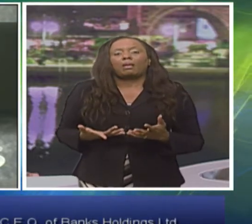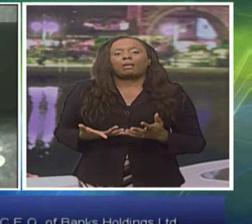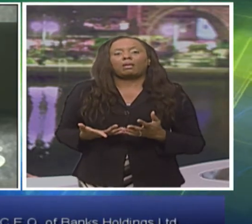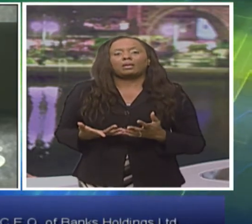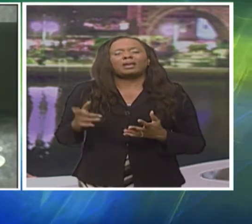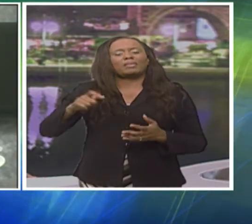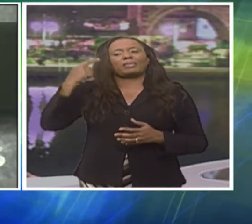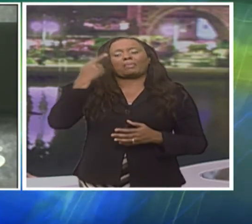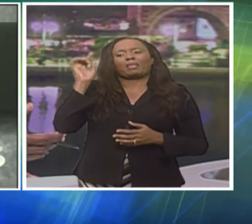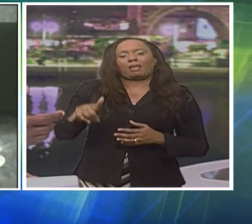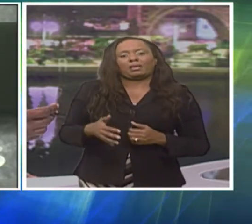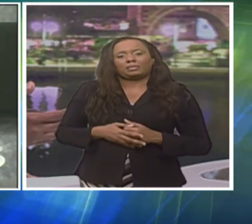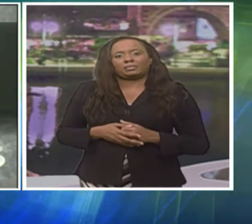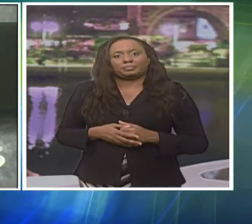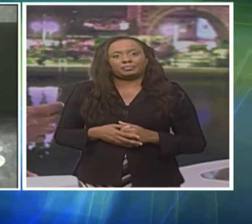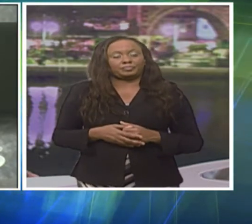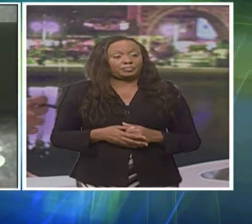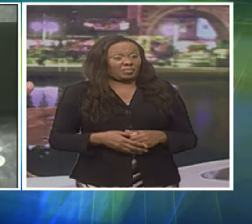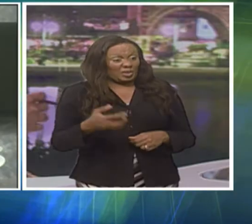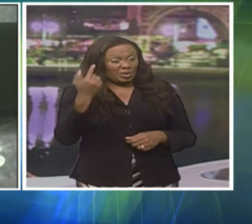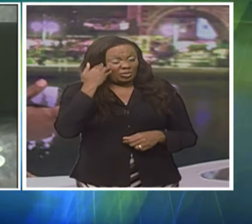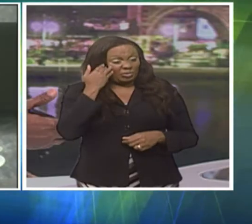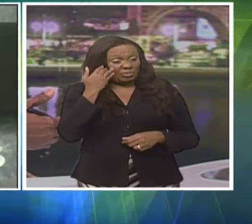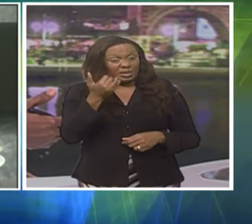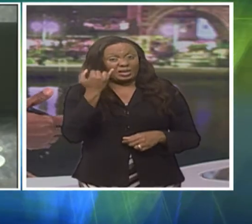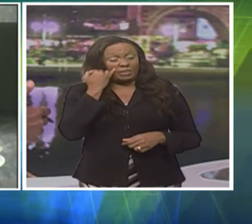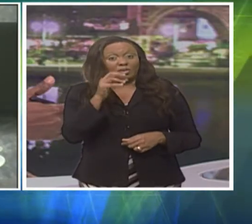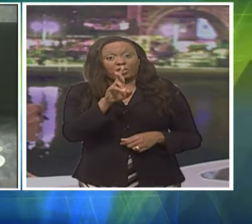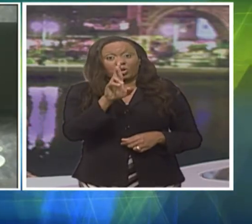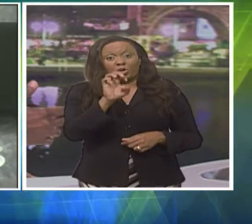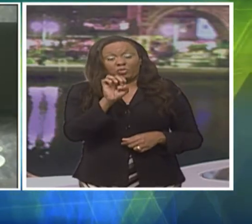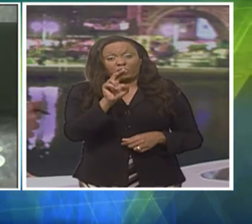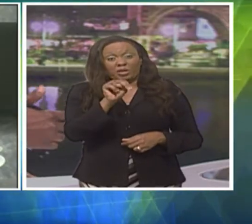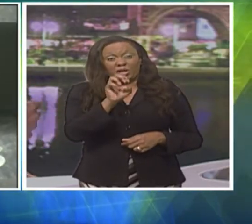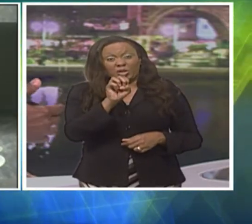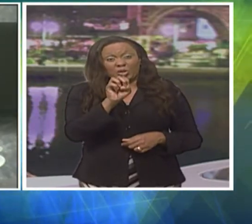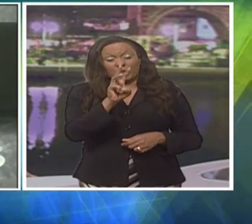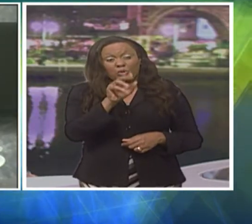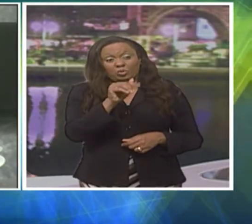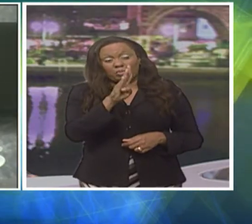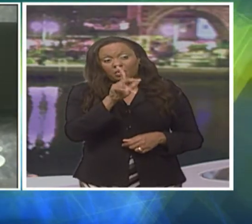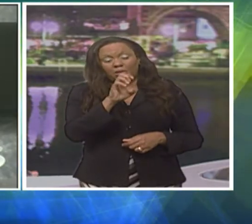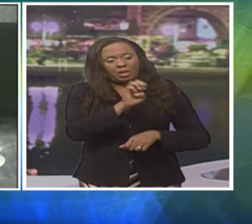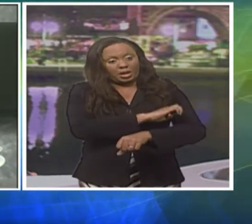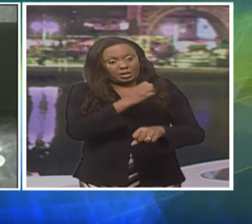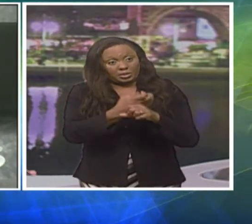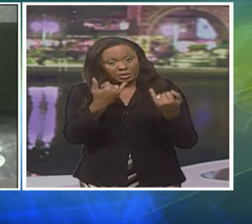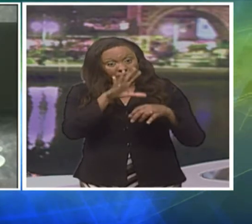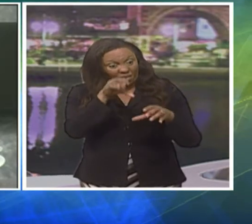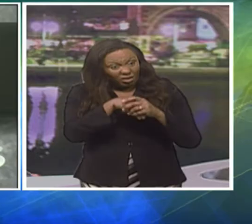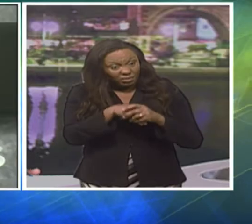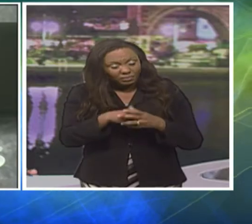another consideration. And any indication whether renewable energy is coming into play? Are you aware whether farmers are using that more to help reduce I think costs? some